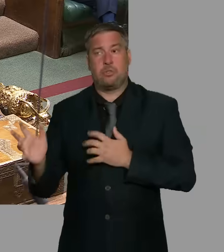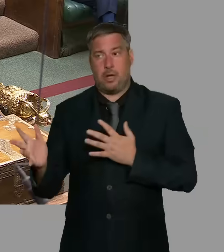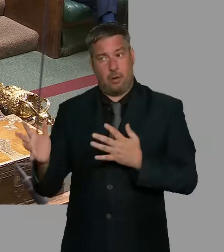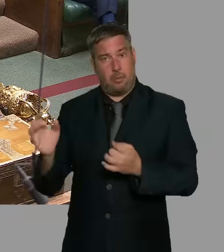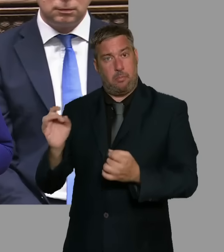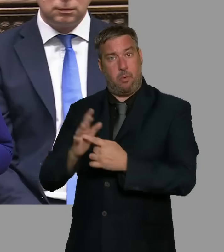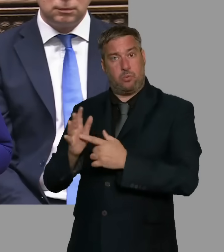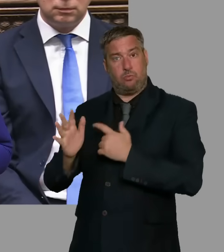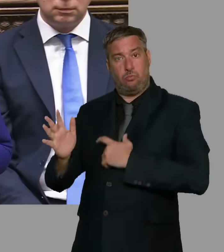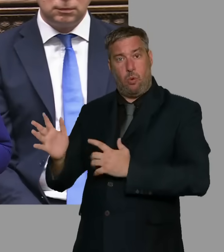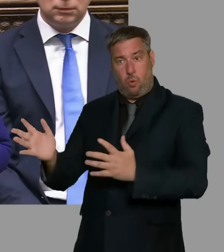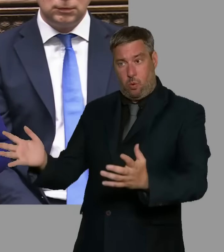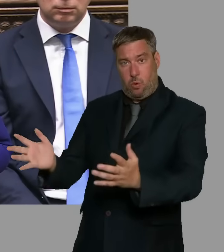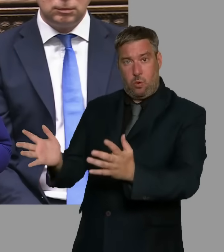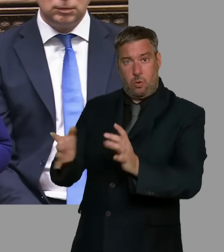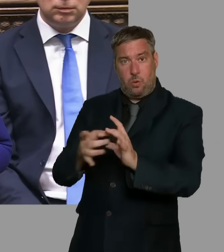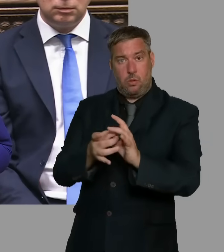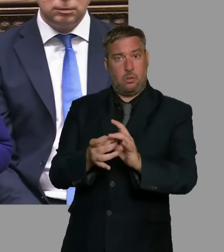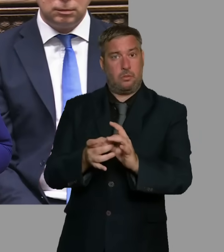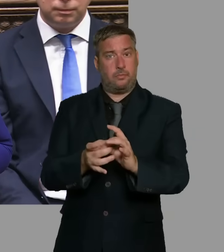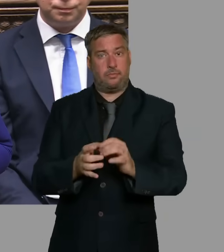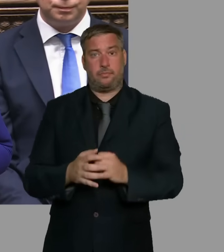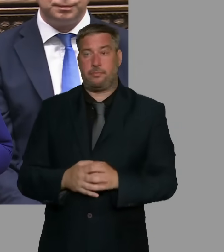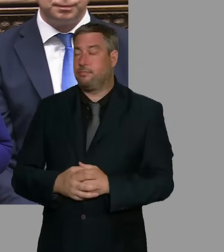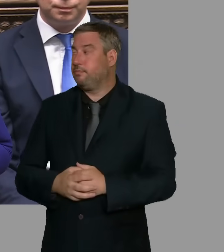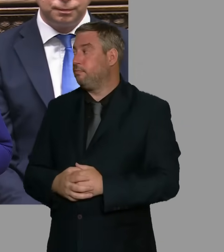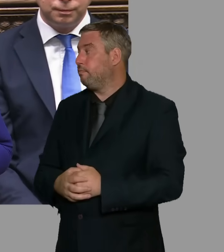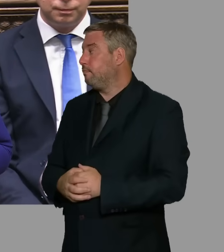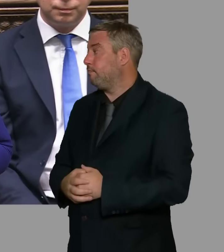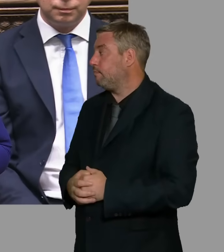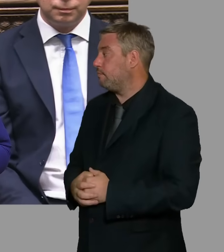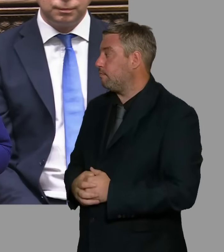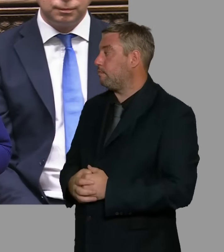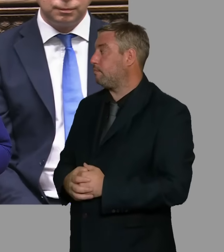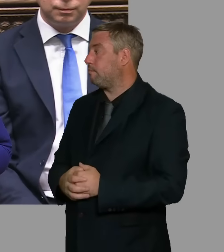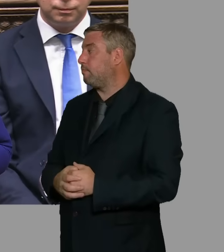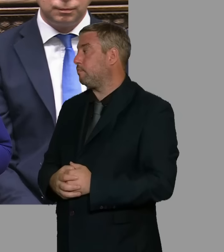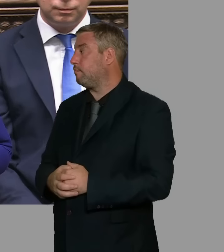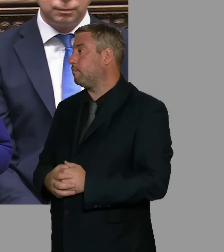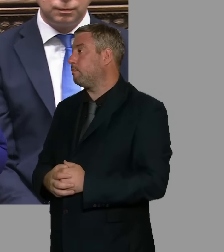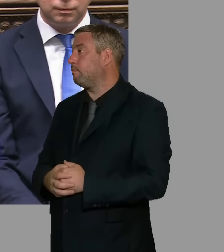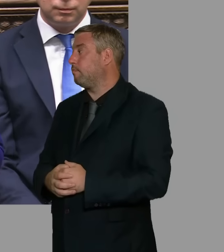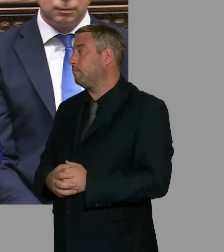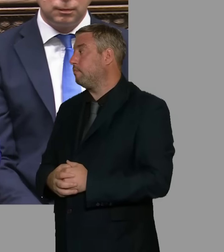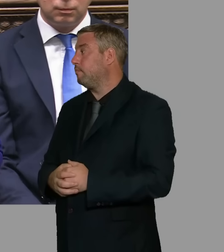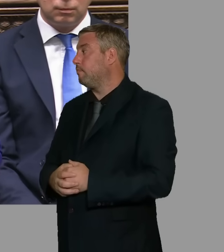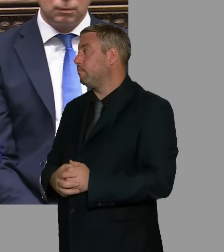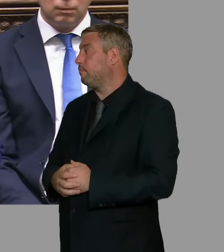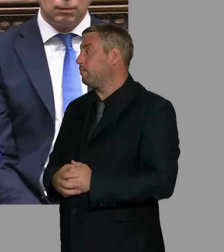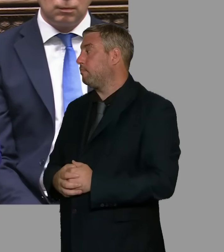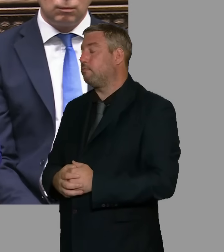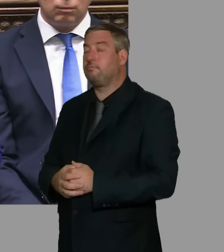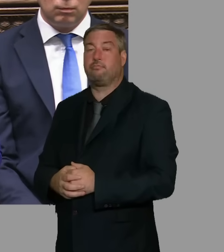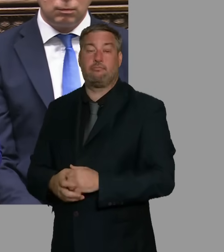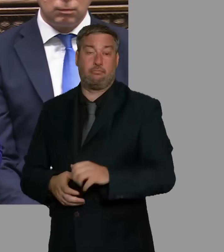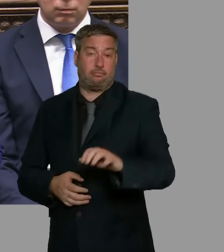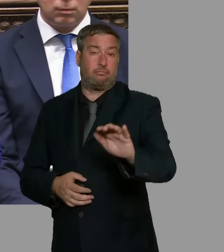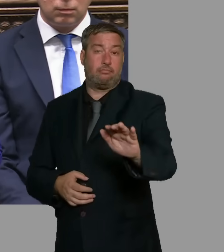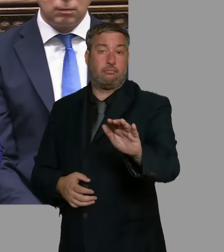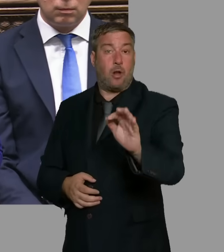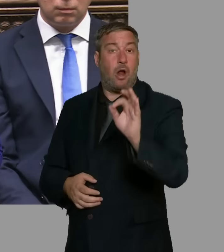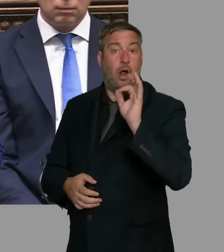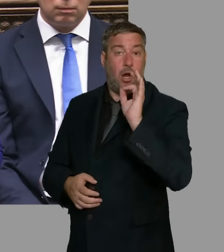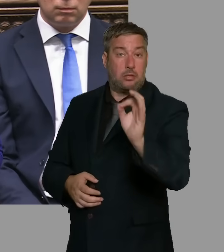that he didn't answer indicates that he probably did know. I wasn't asking a question about process, I was asking a question about his